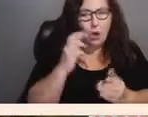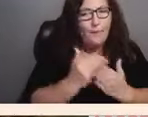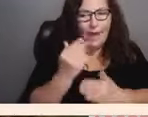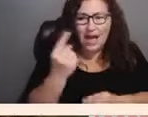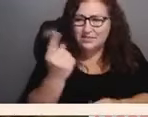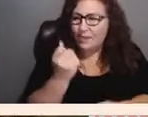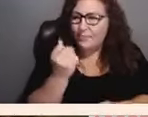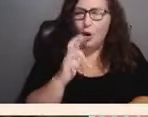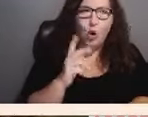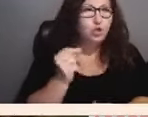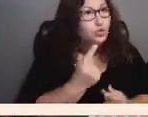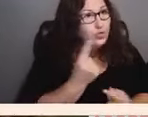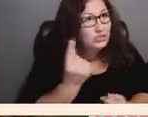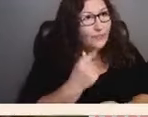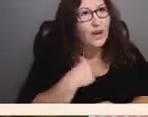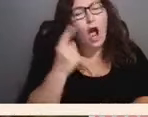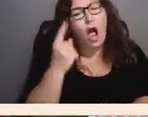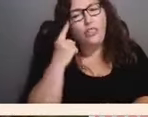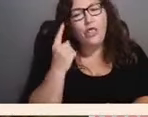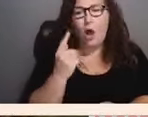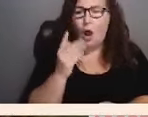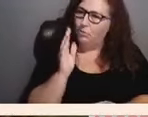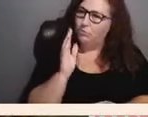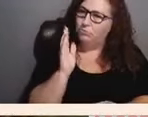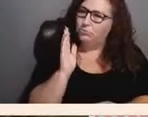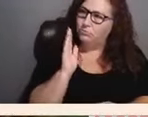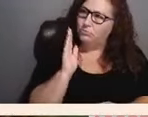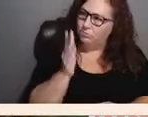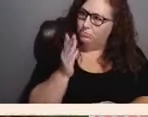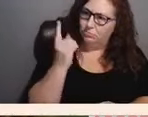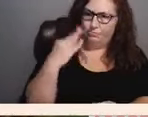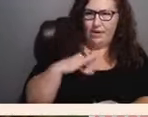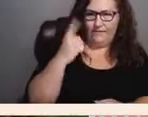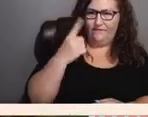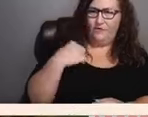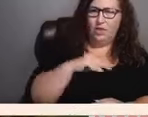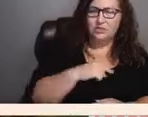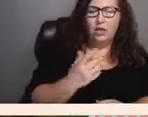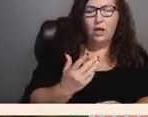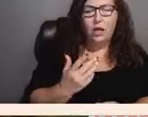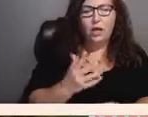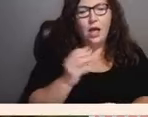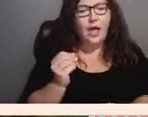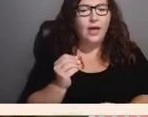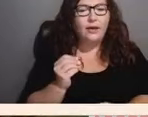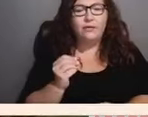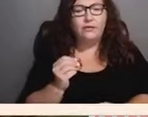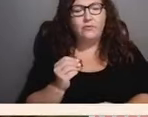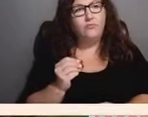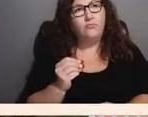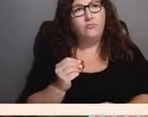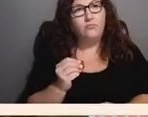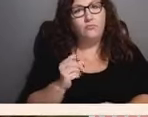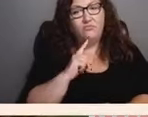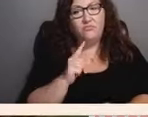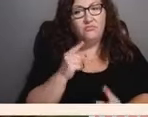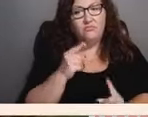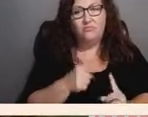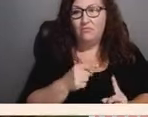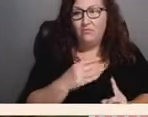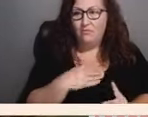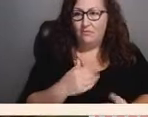something. I thought it was for the greater good. And it came down with, my wife had no